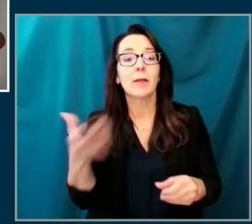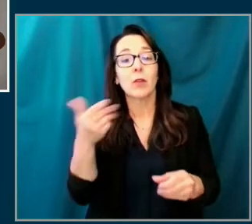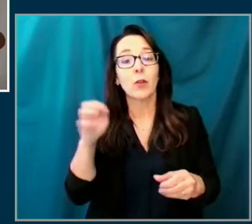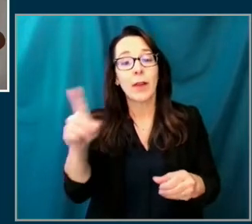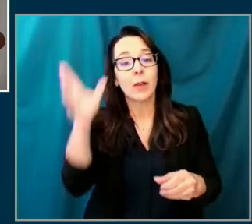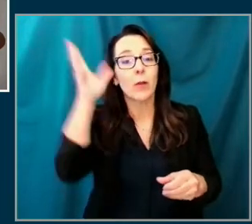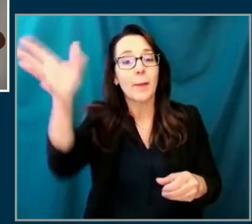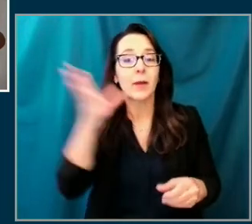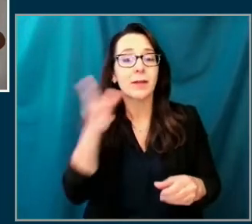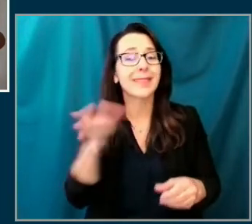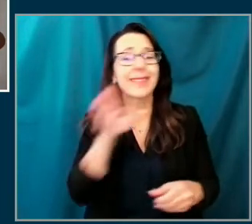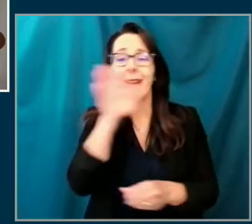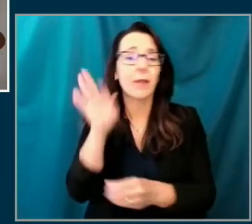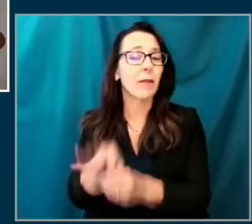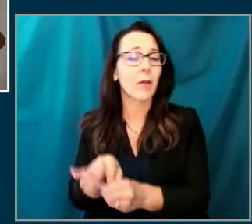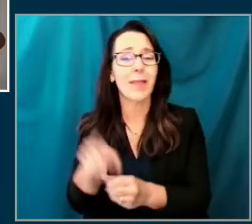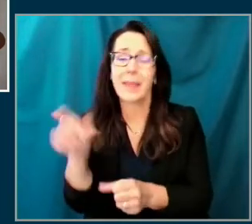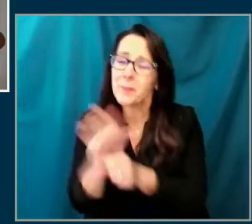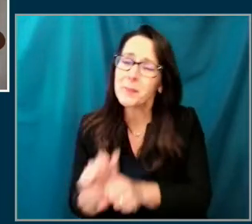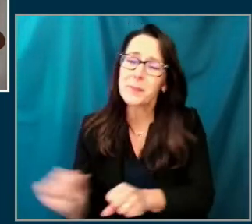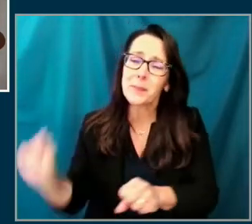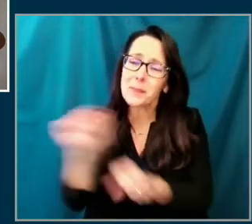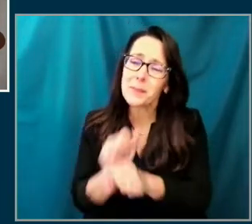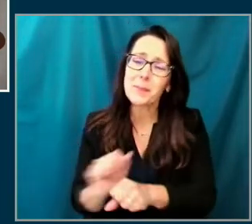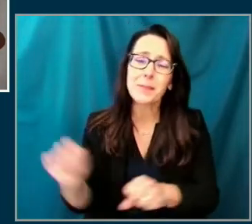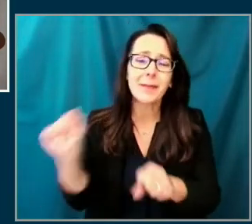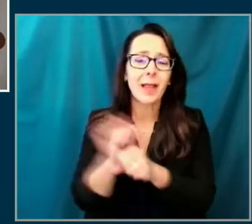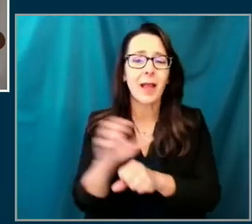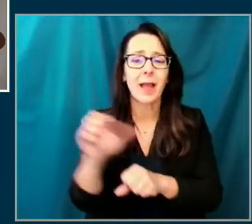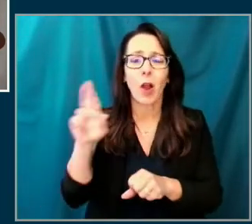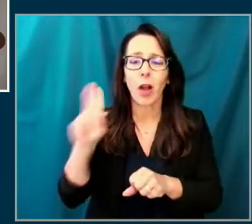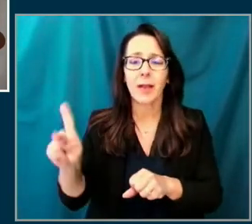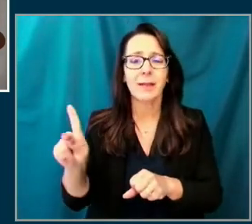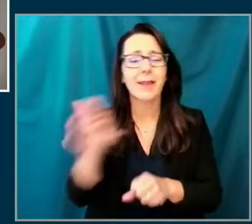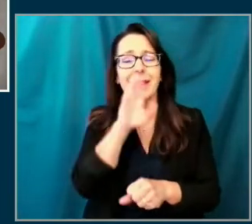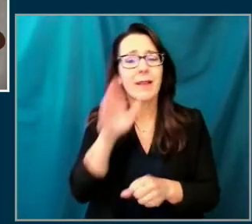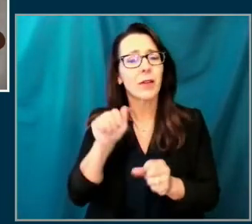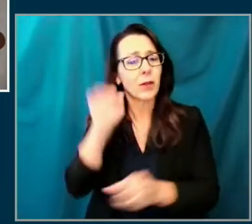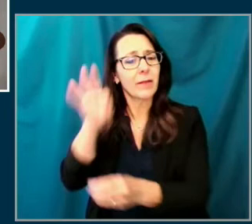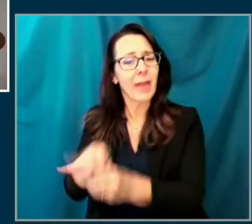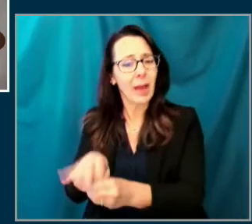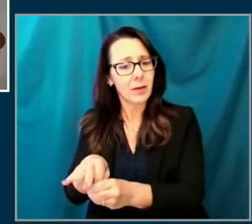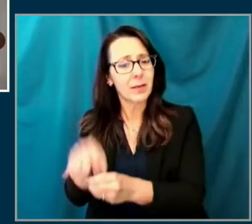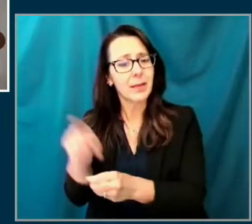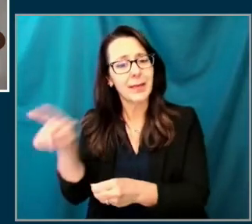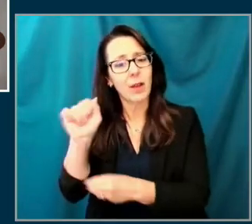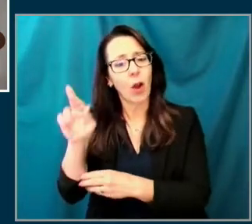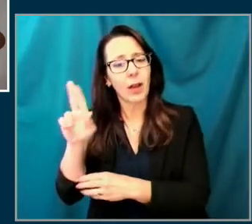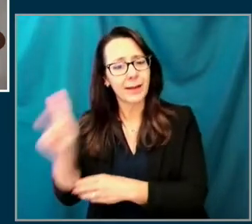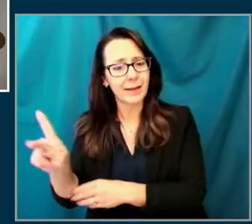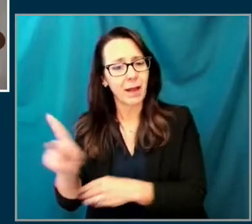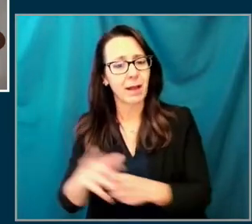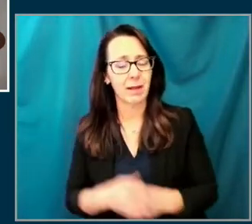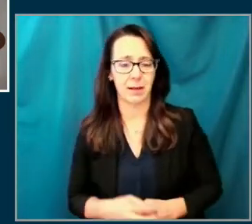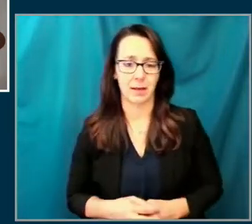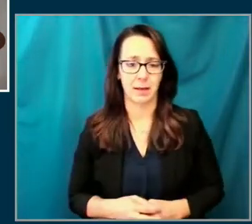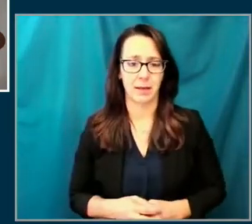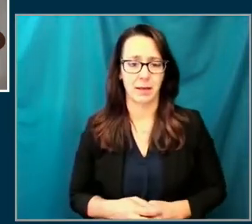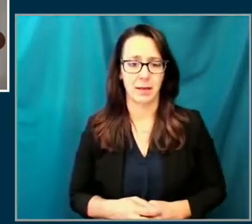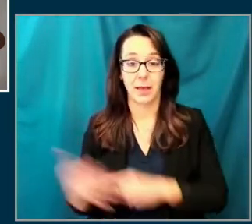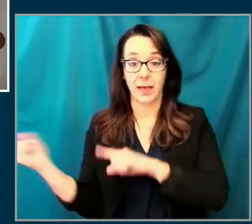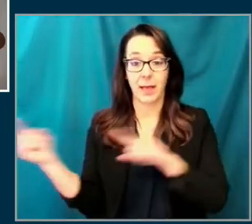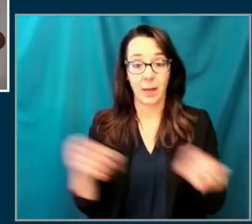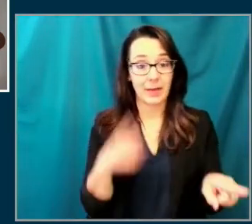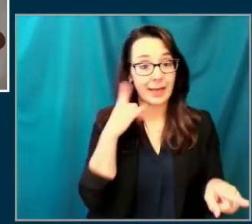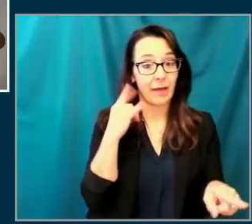vote. As hard as they worked in Arkansas, they never had a chance to cast a ballot to vote in Arkansas. And so coming to California with my father, this